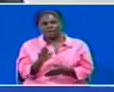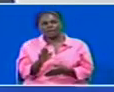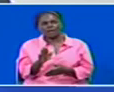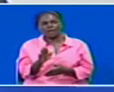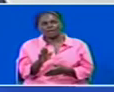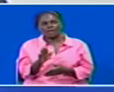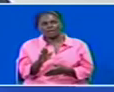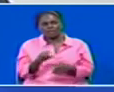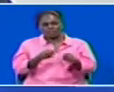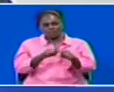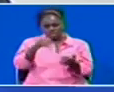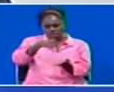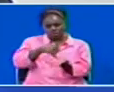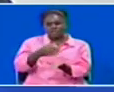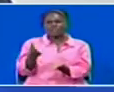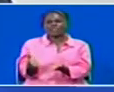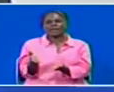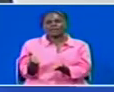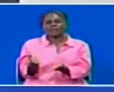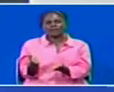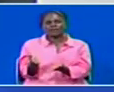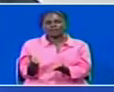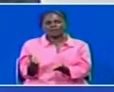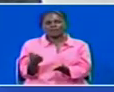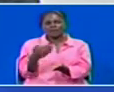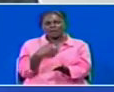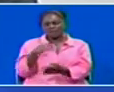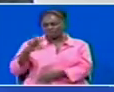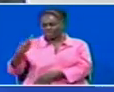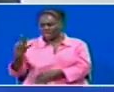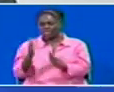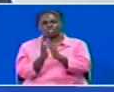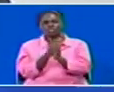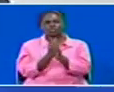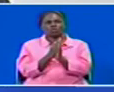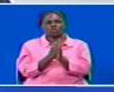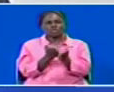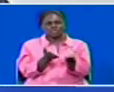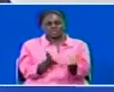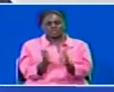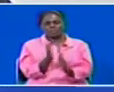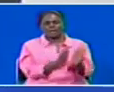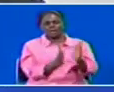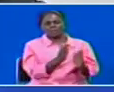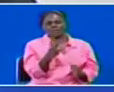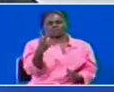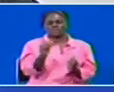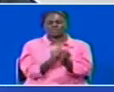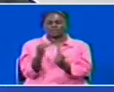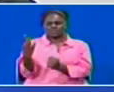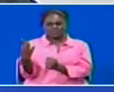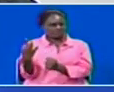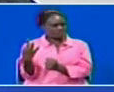a compromise in that. And therefore, we have the third fallacy, which is that this is a scheme for 2013.